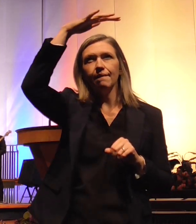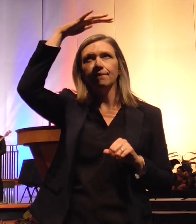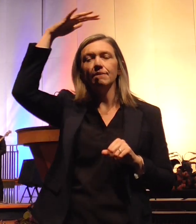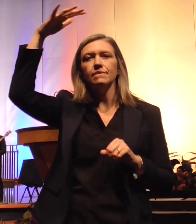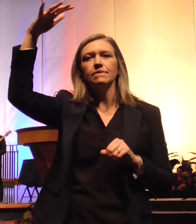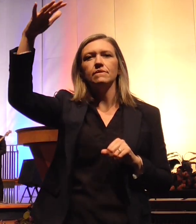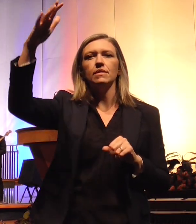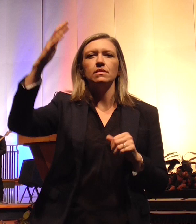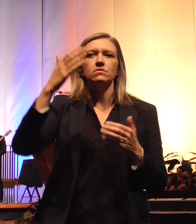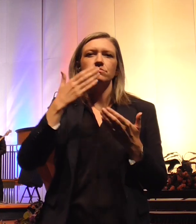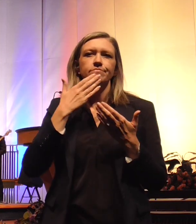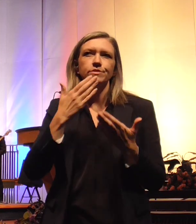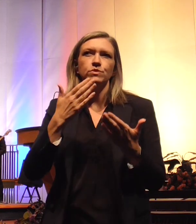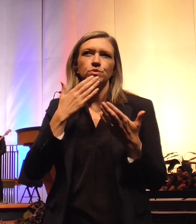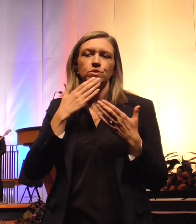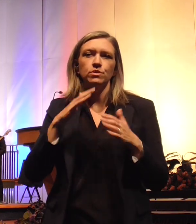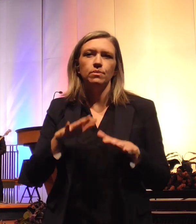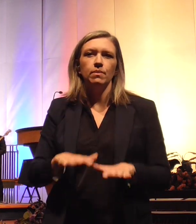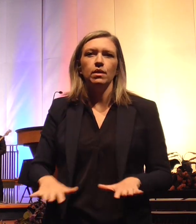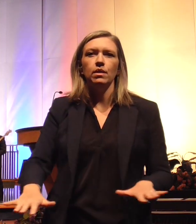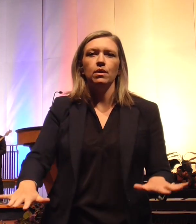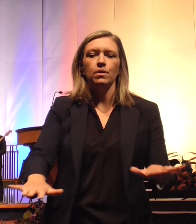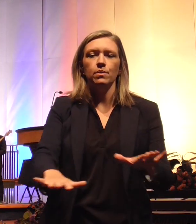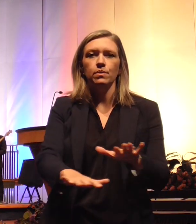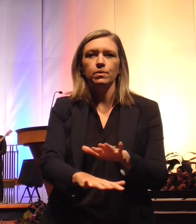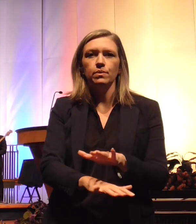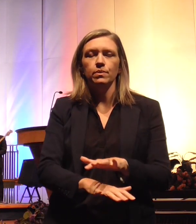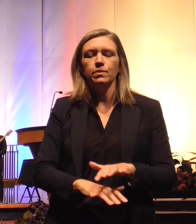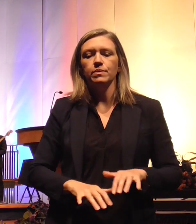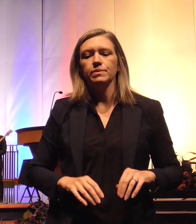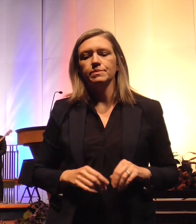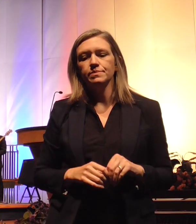me, gratitude below me,